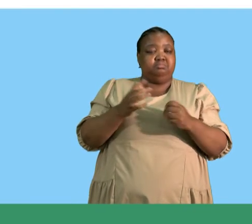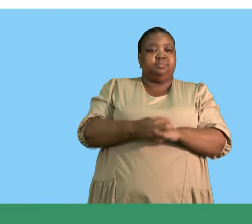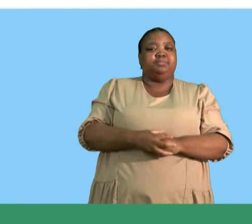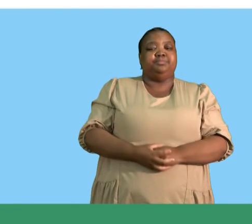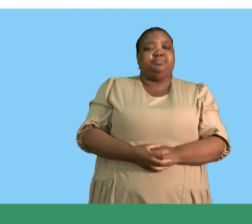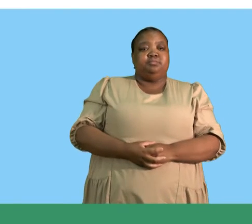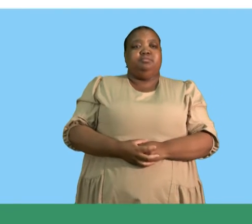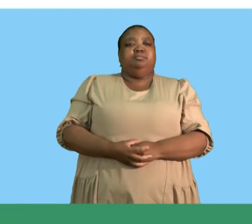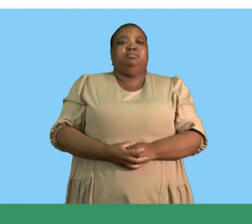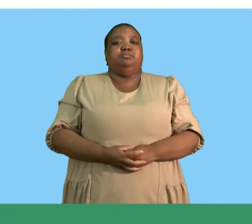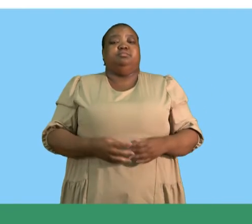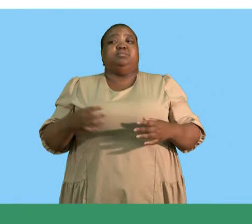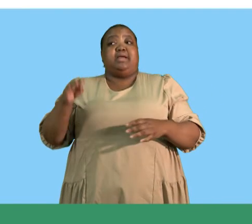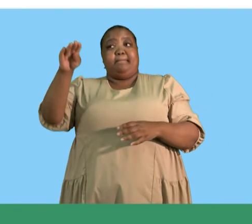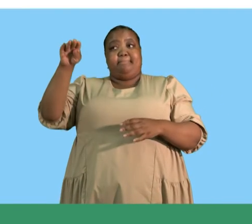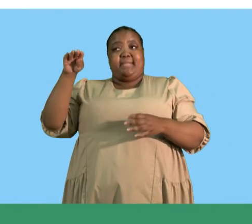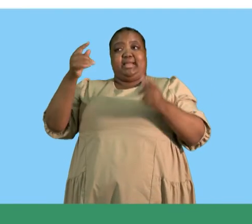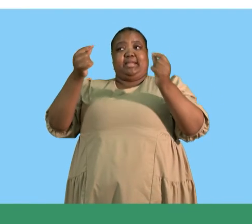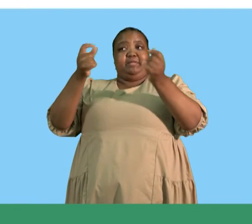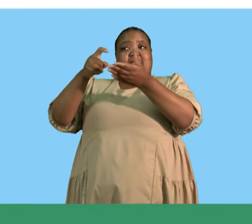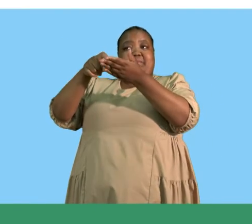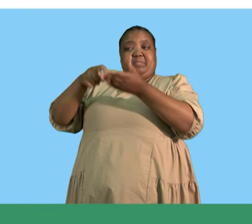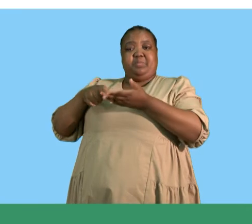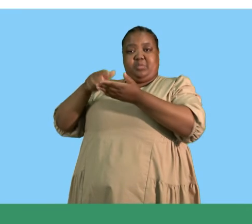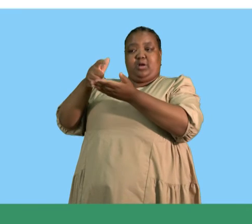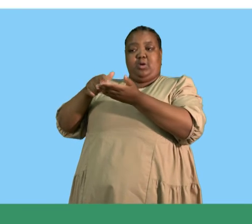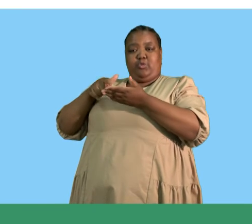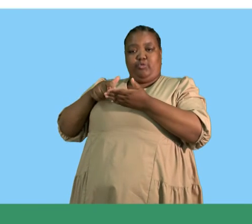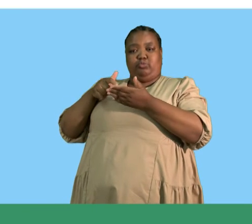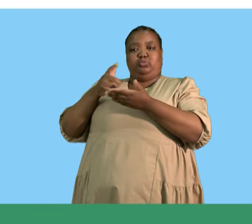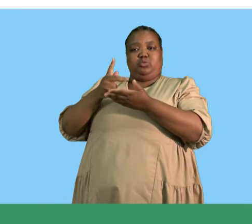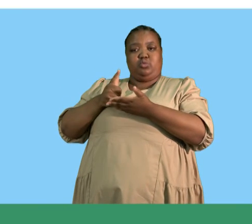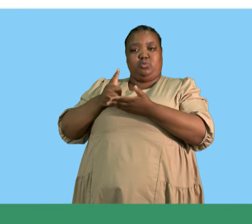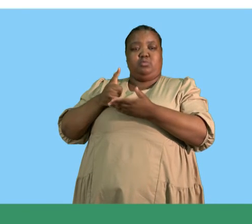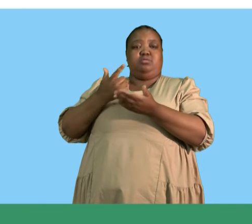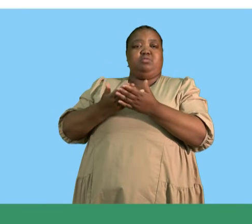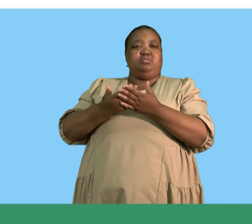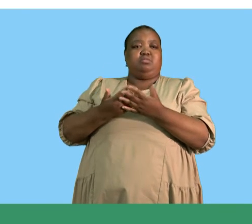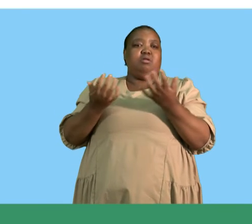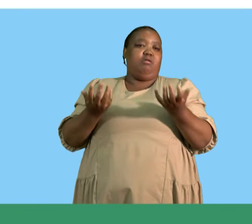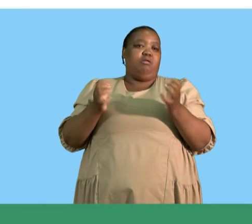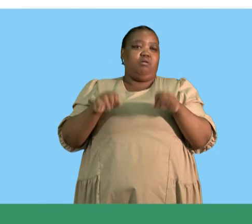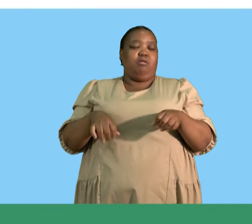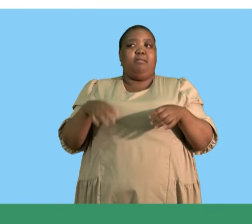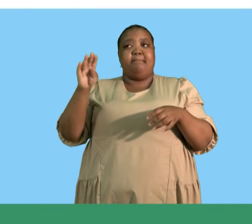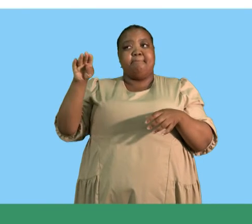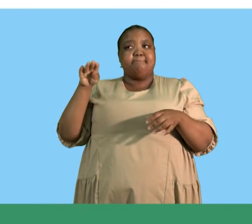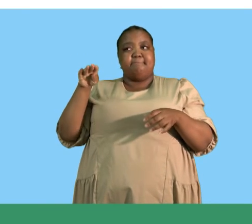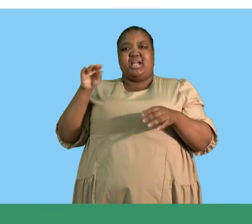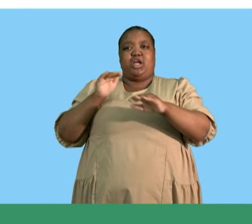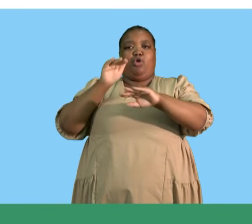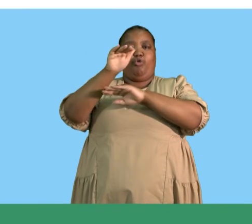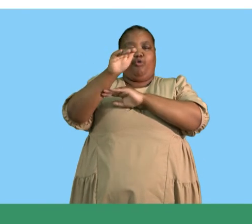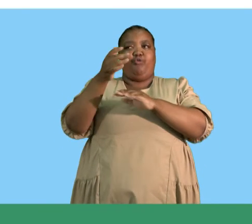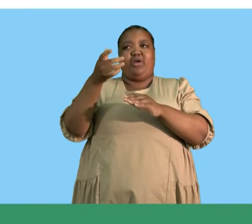Let me rephrase that. You can either get a loan from the bank rather, or you can have an overdraft, which